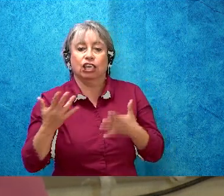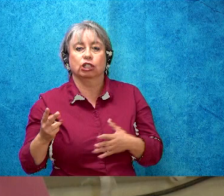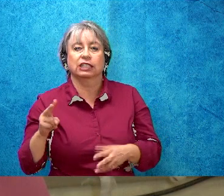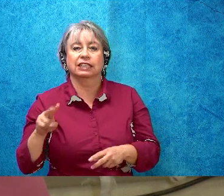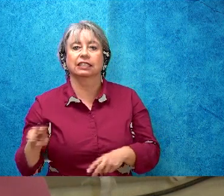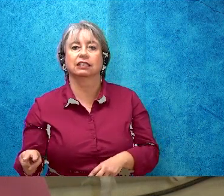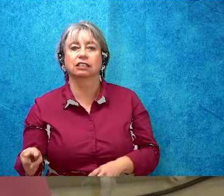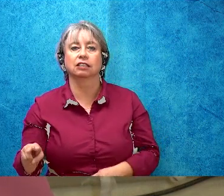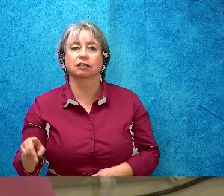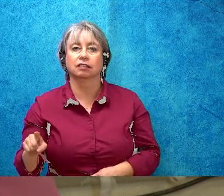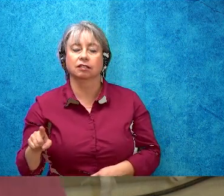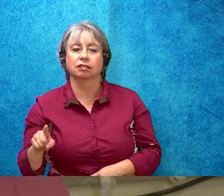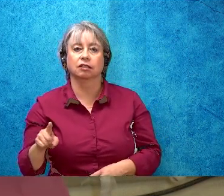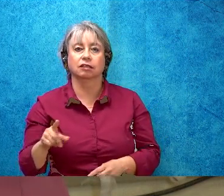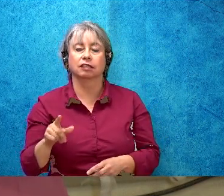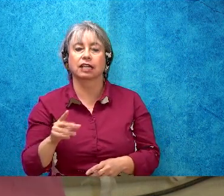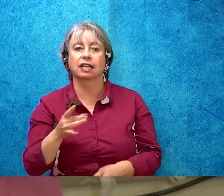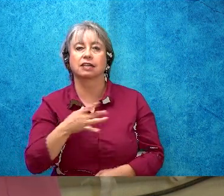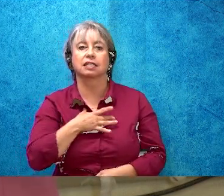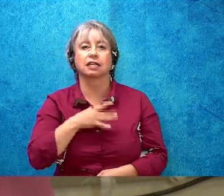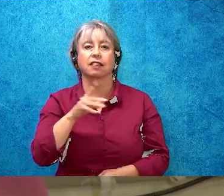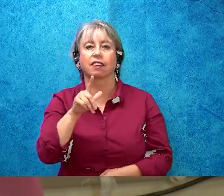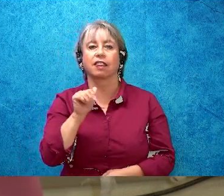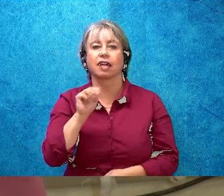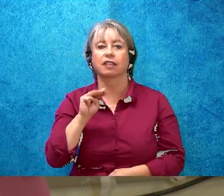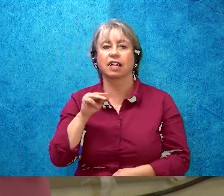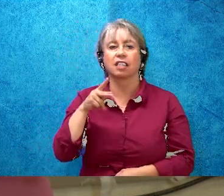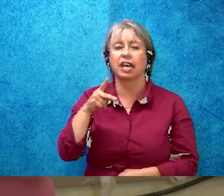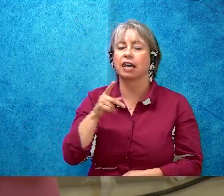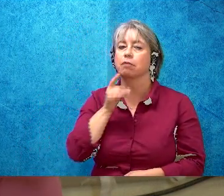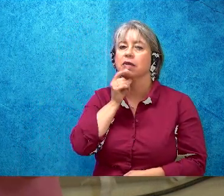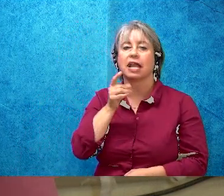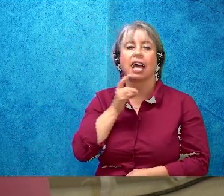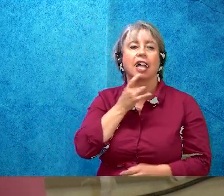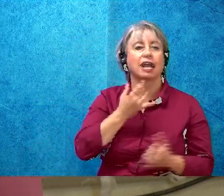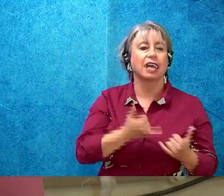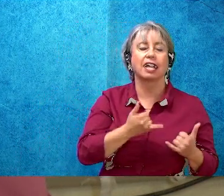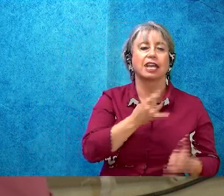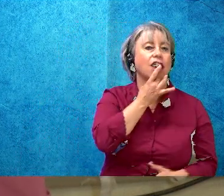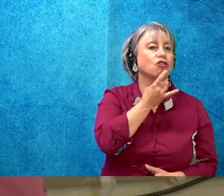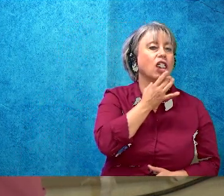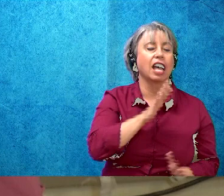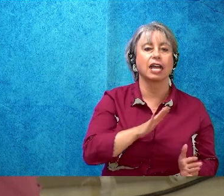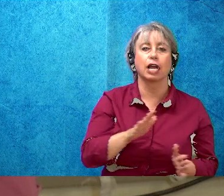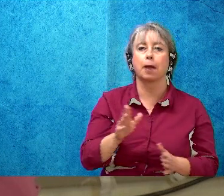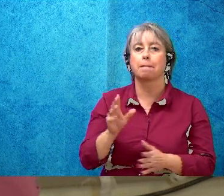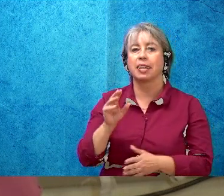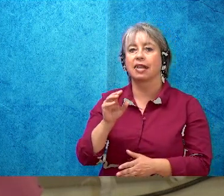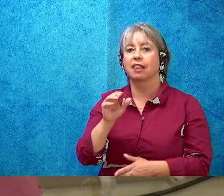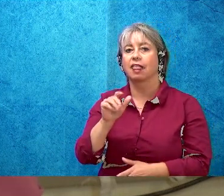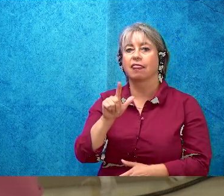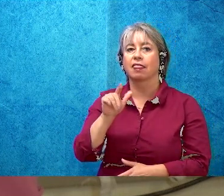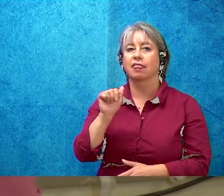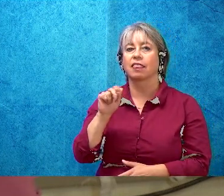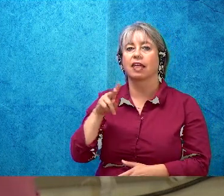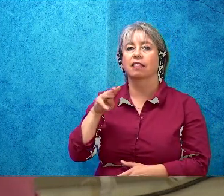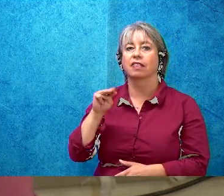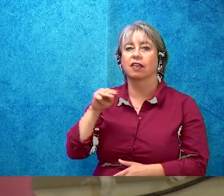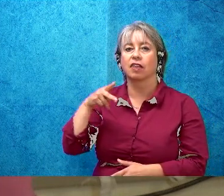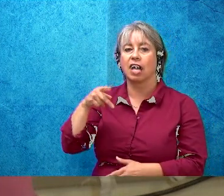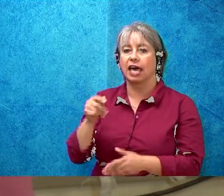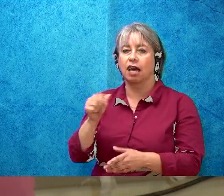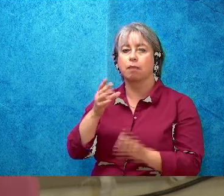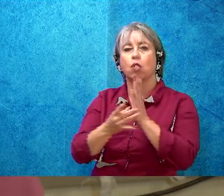Psyche, who has the oil lamp, so not that lamp like we use currently, okay? She spills the oil on him and burns him,